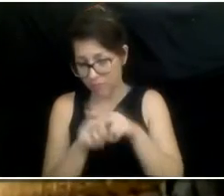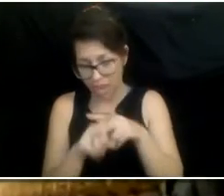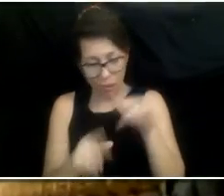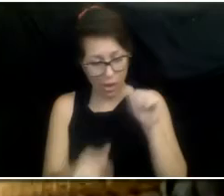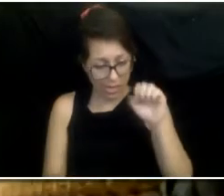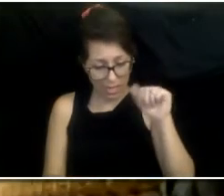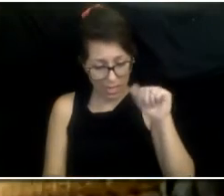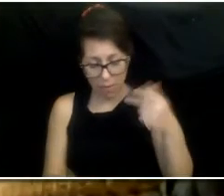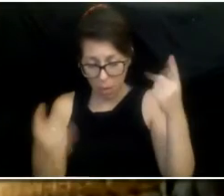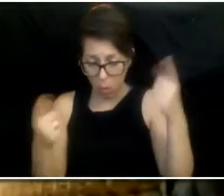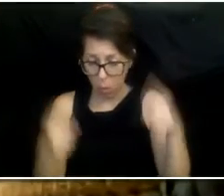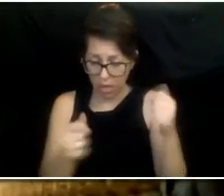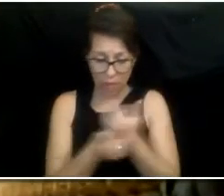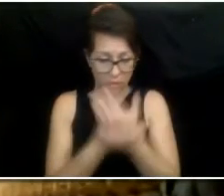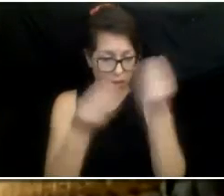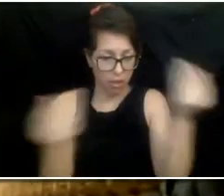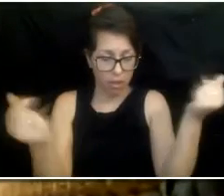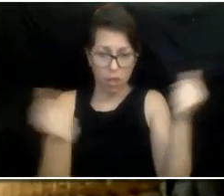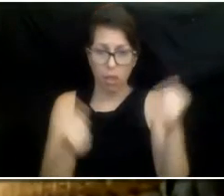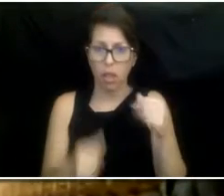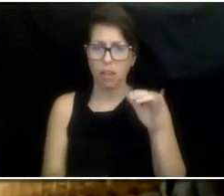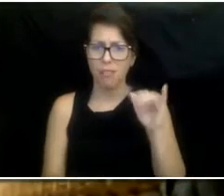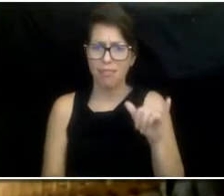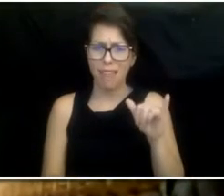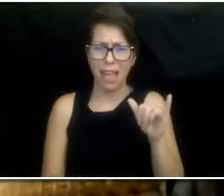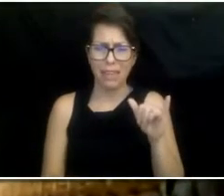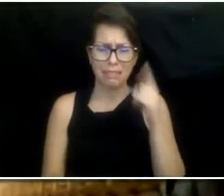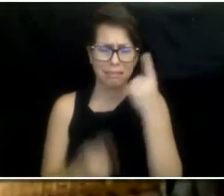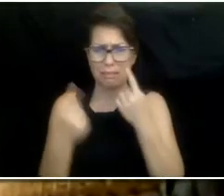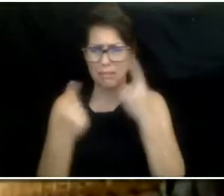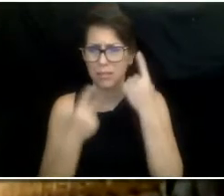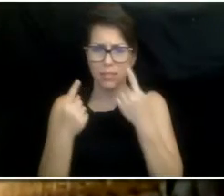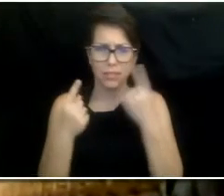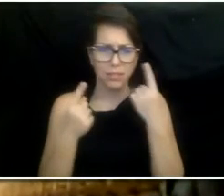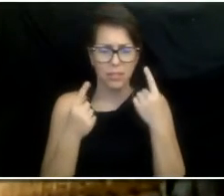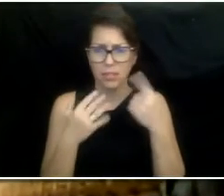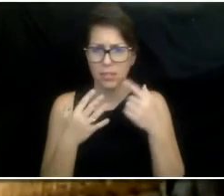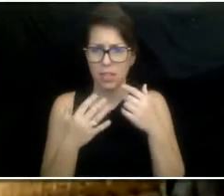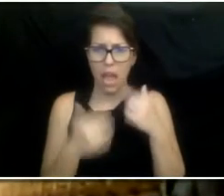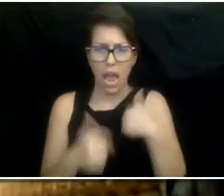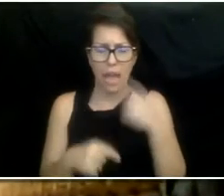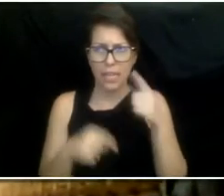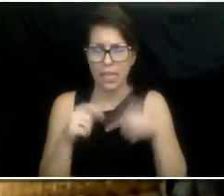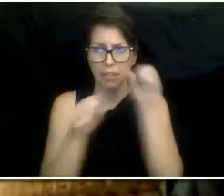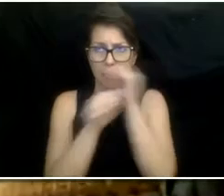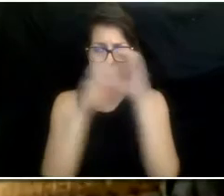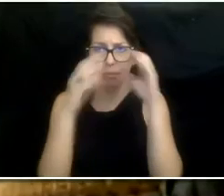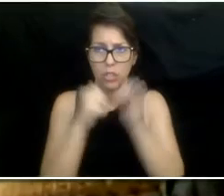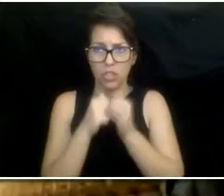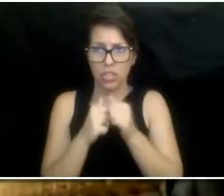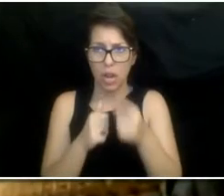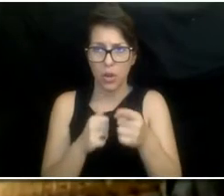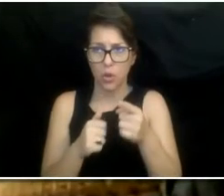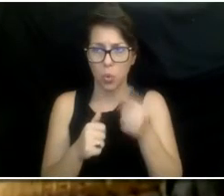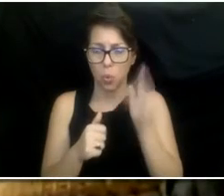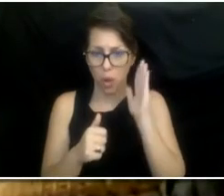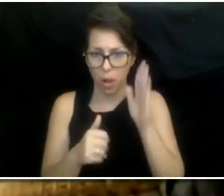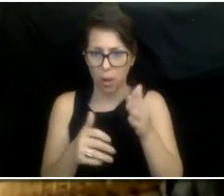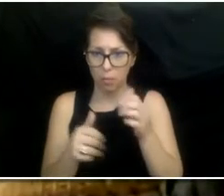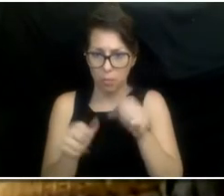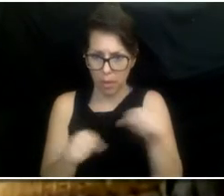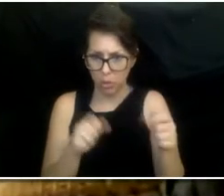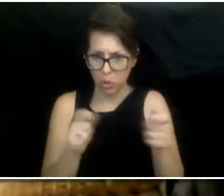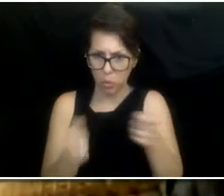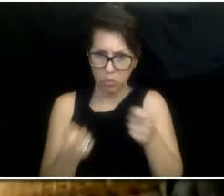sounds like it's really all a function of the backlog that is acing as opposed to Legal Services of a